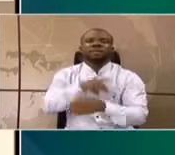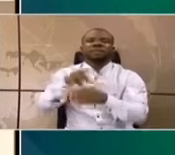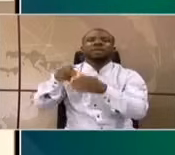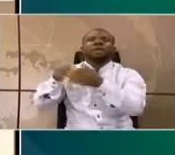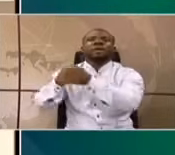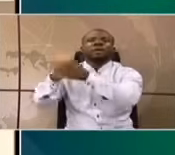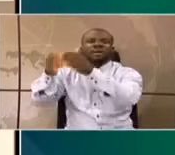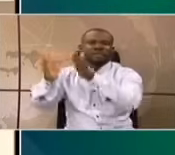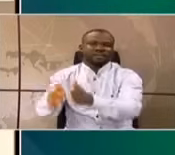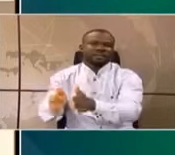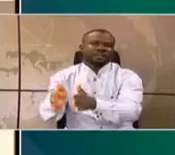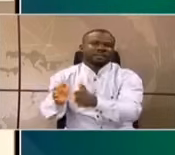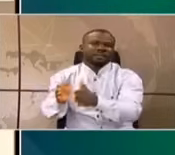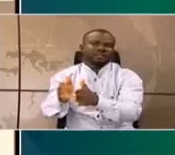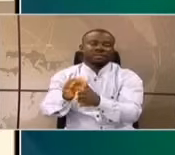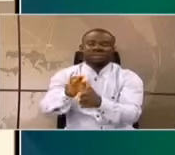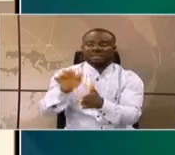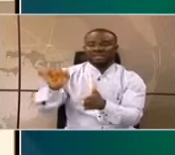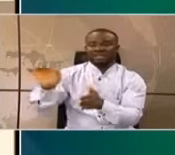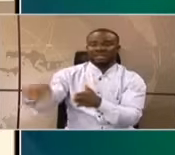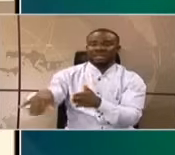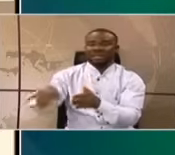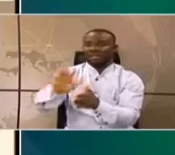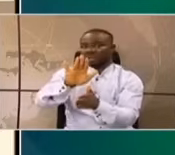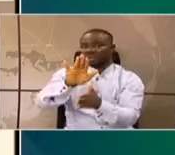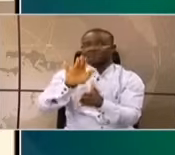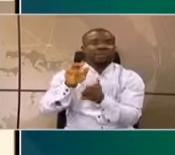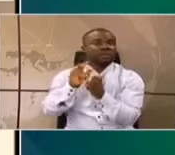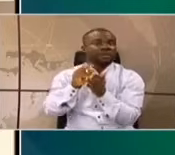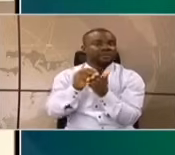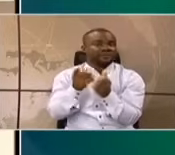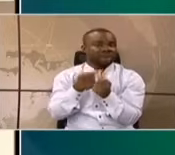no. Aye we are. Ye bo president voice ni we